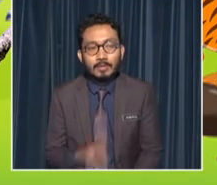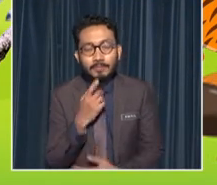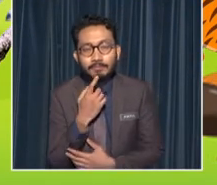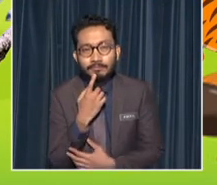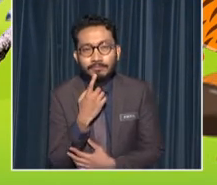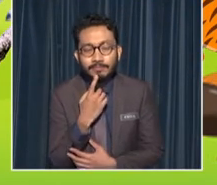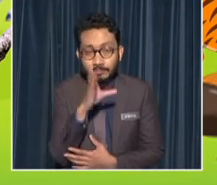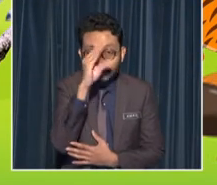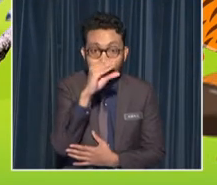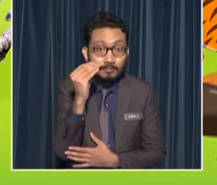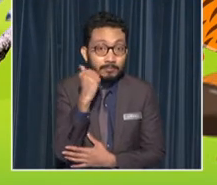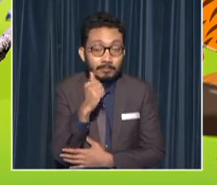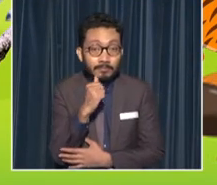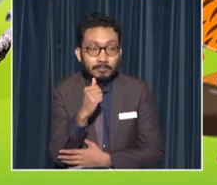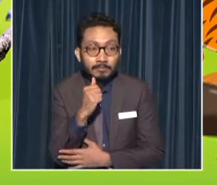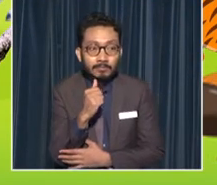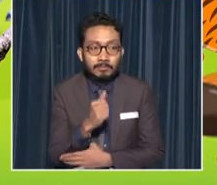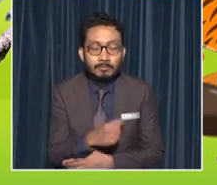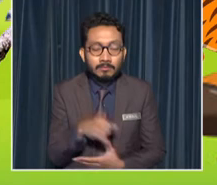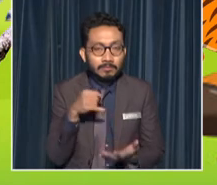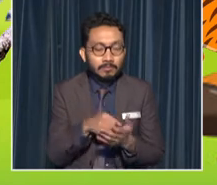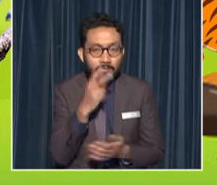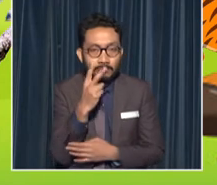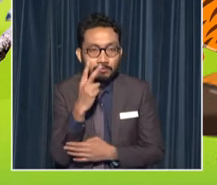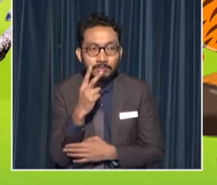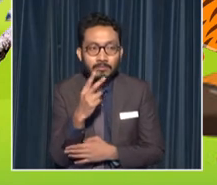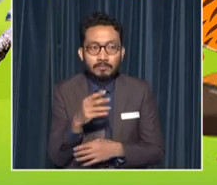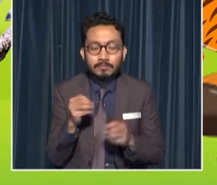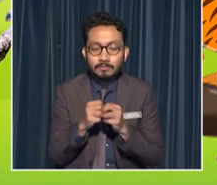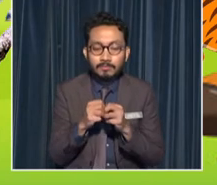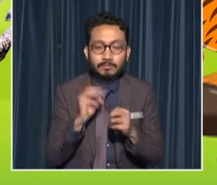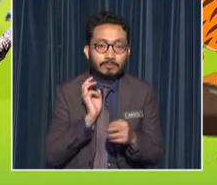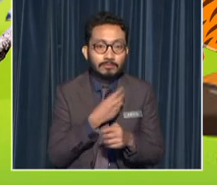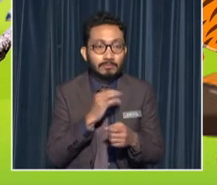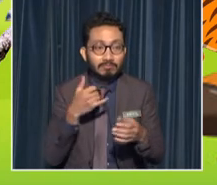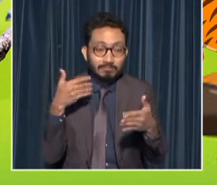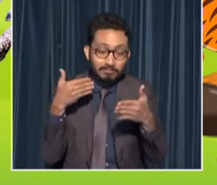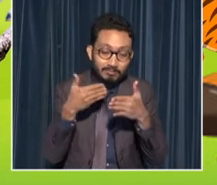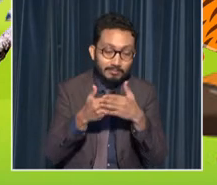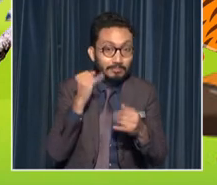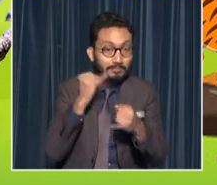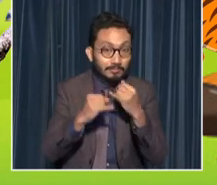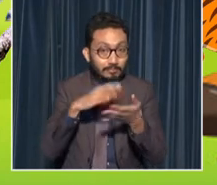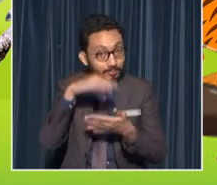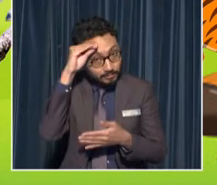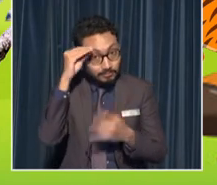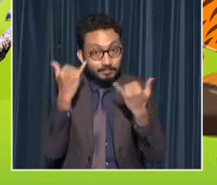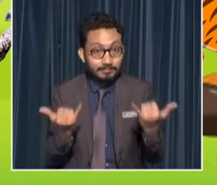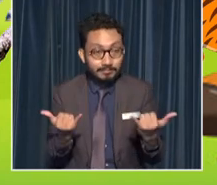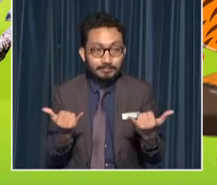Well, boys and girls, it looks like we have come to the end of our lesson